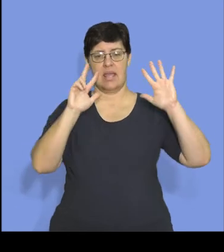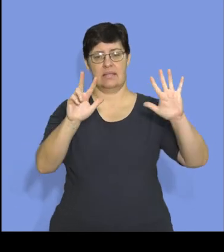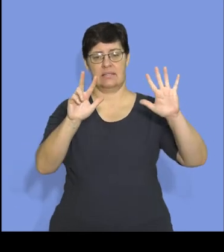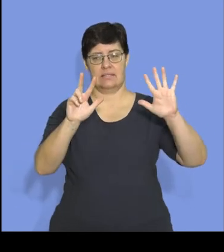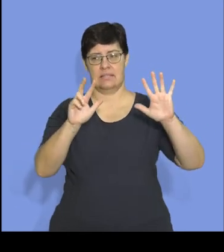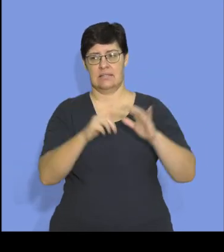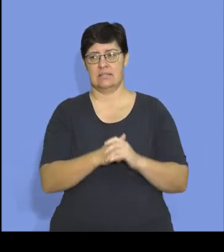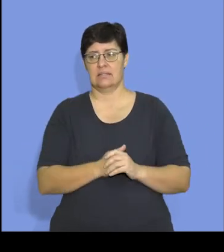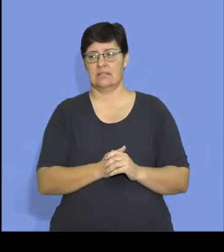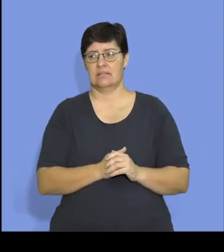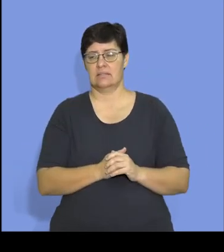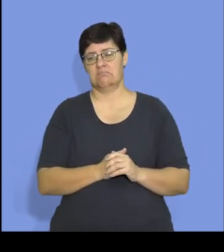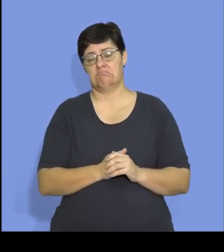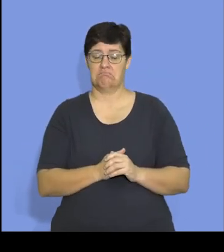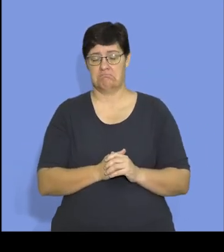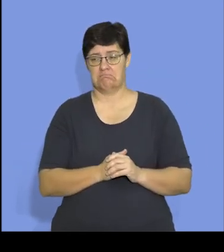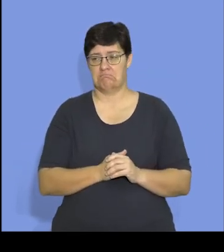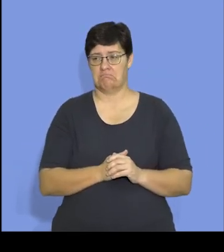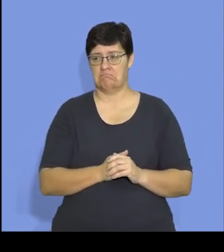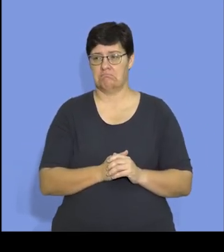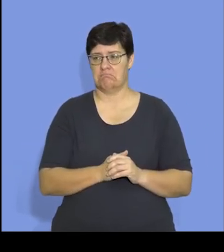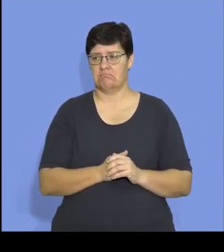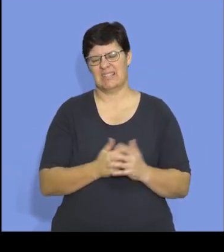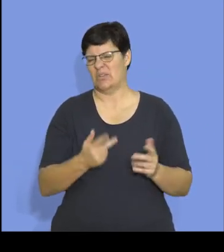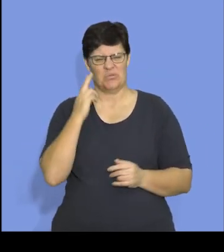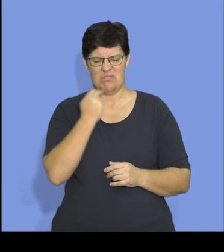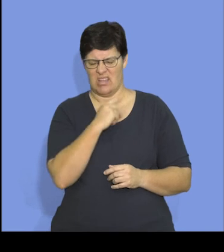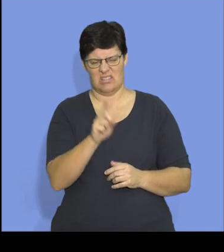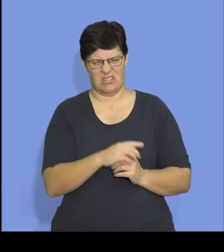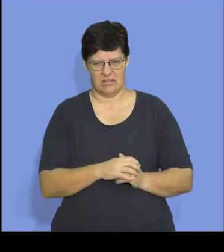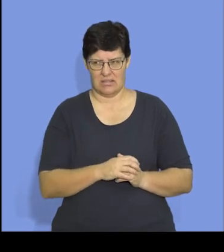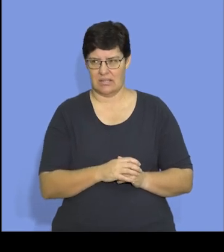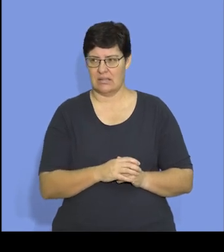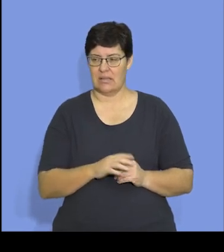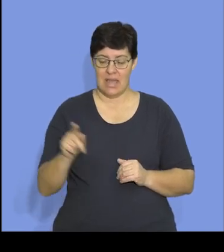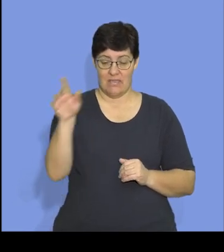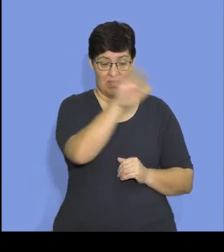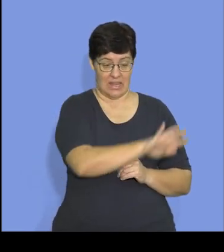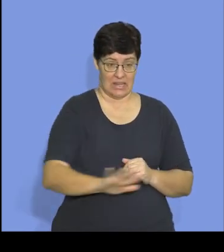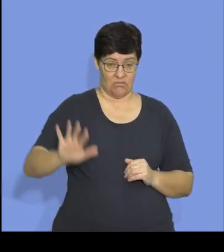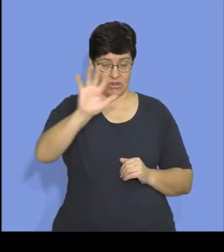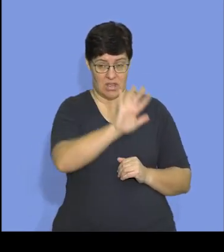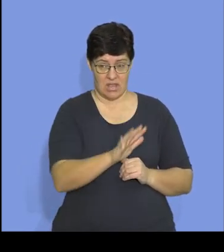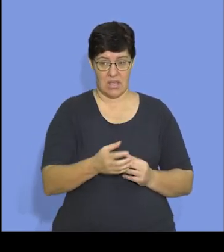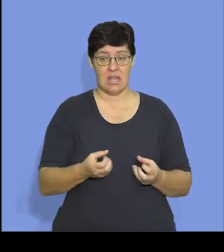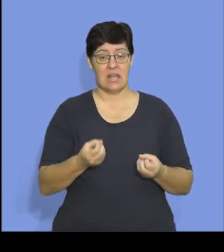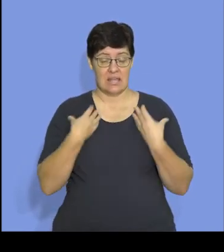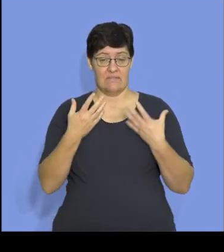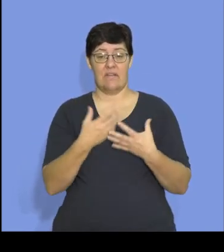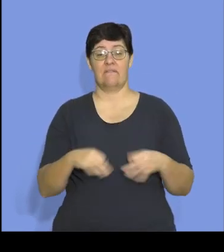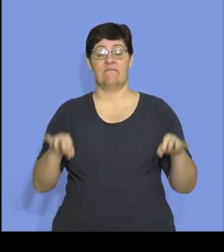means, well, this is not a nice question actually. That area gives me a value of